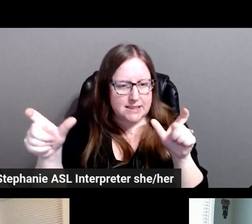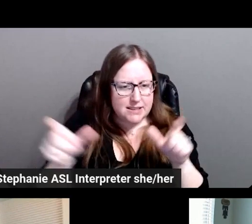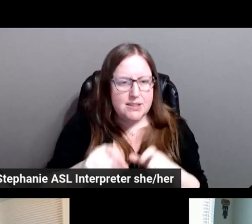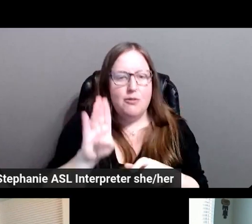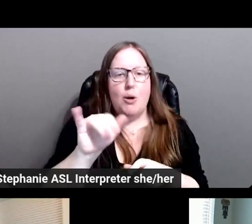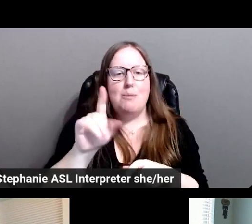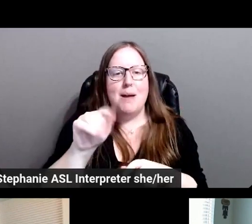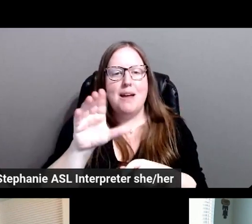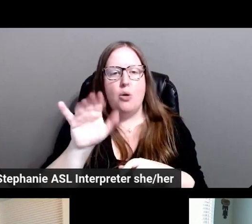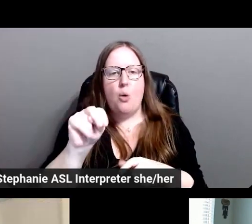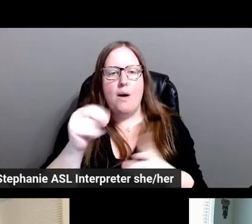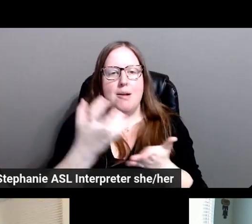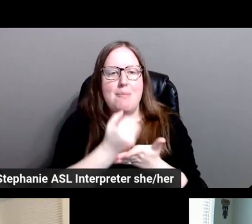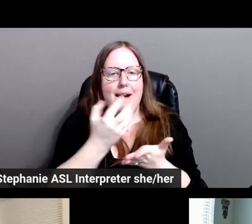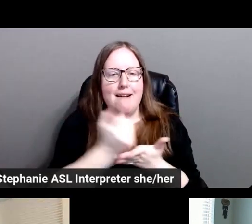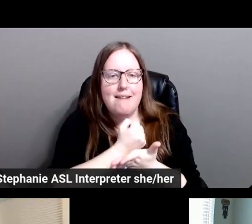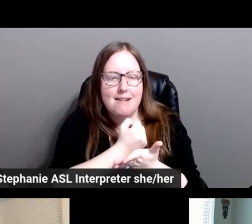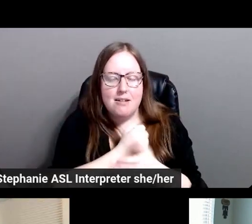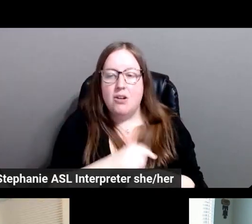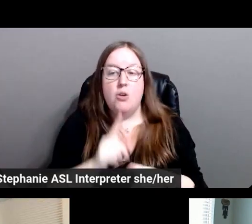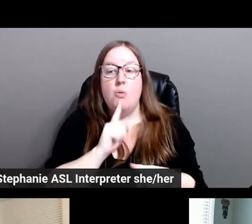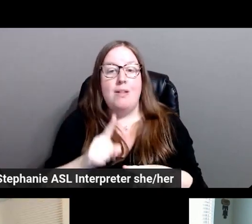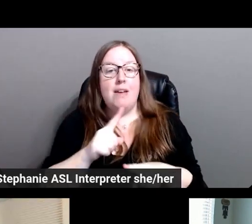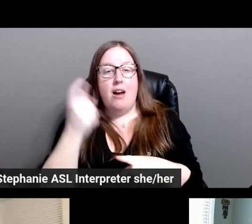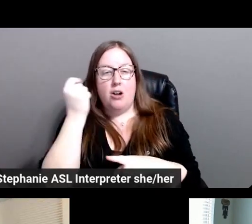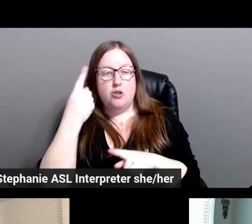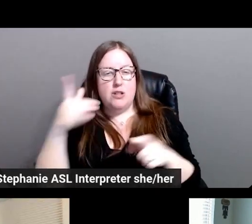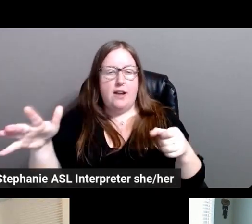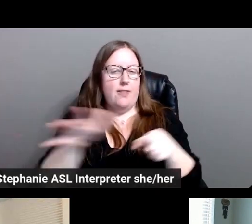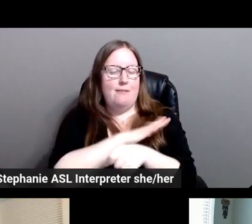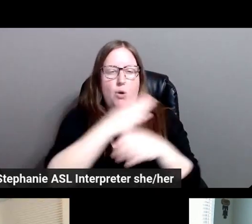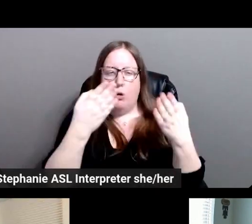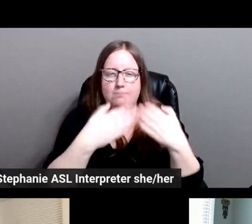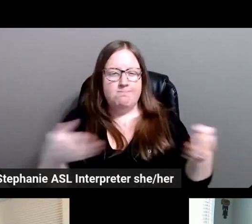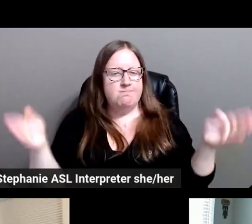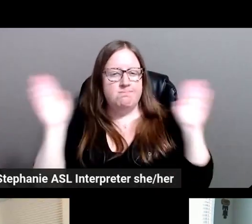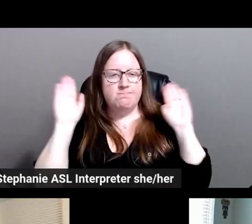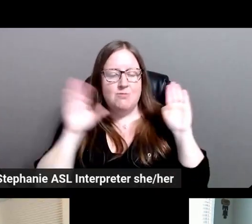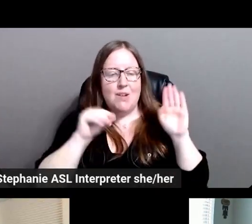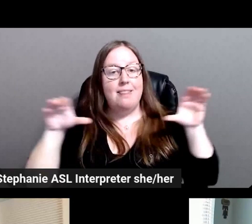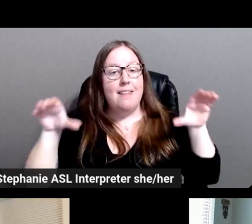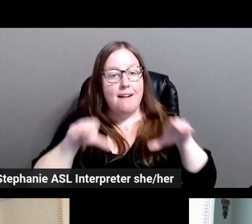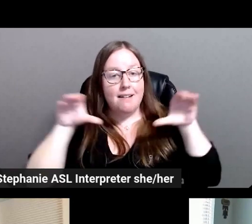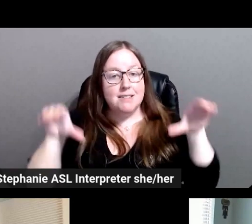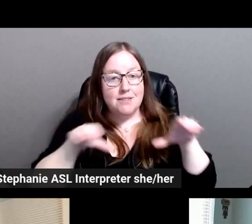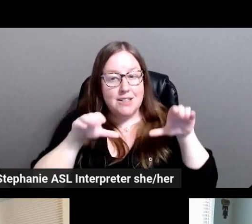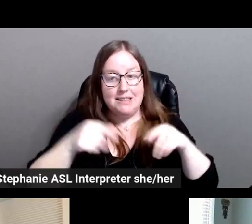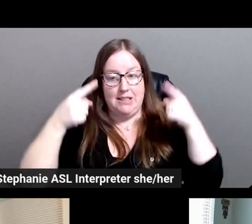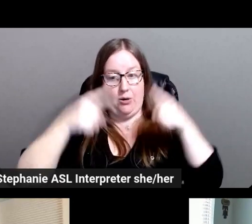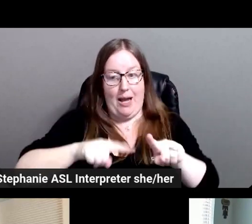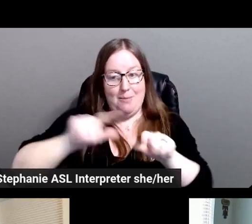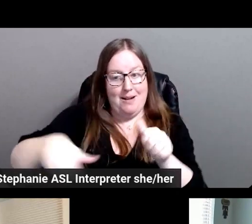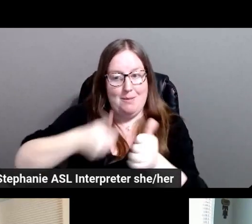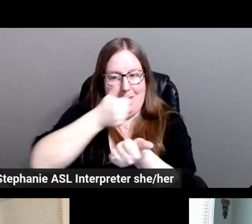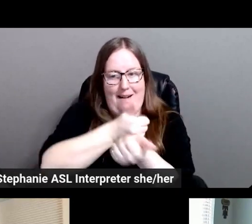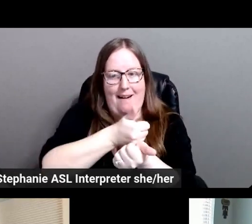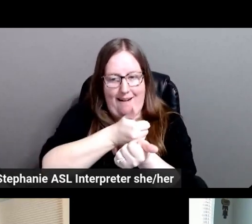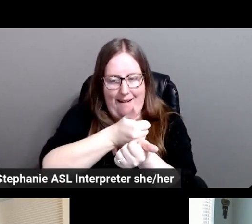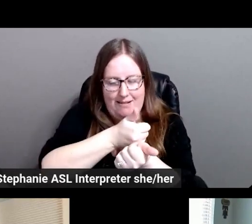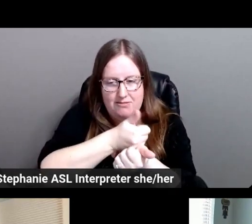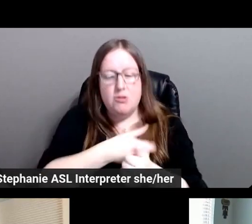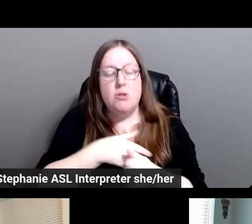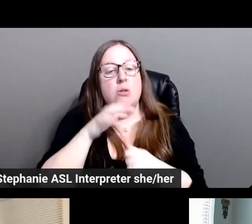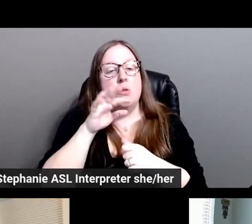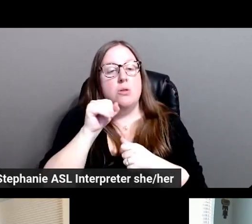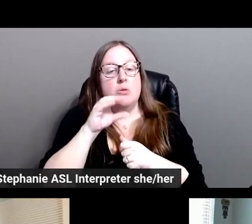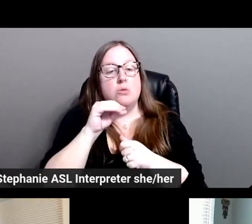mining? Really understanding the full scope and understanding the activities that are behind it. So it automatically does